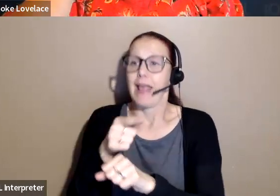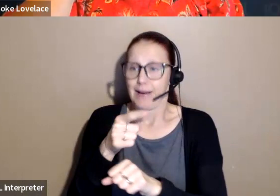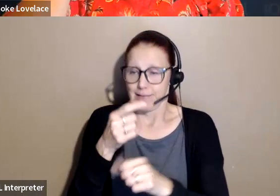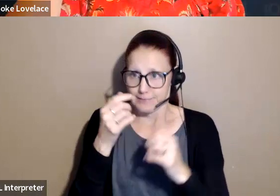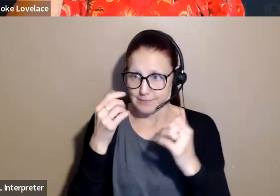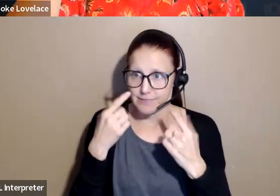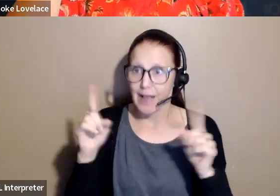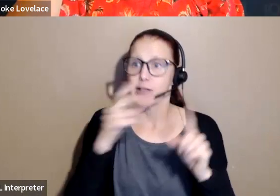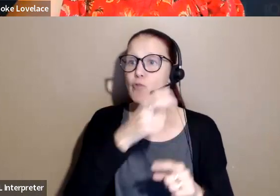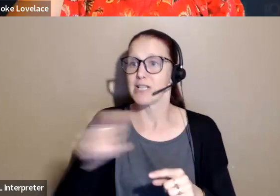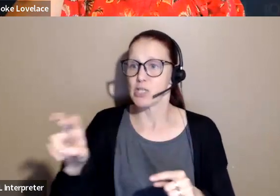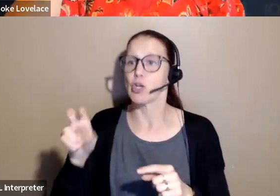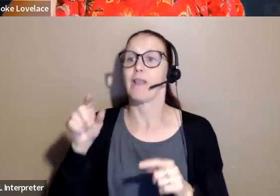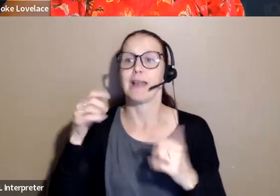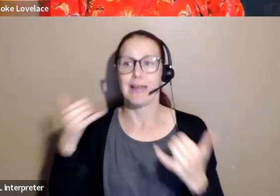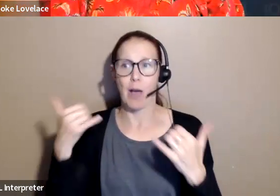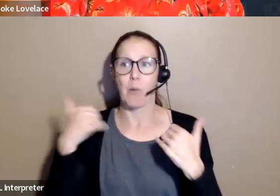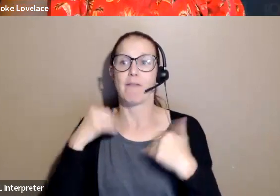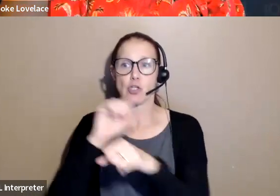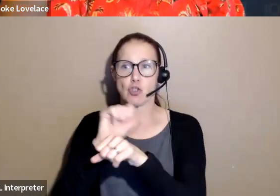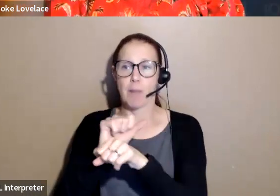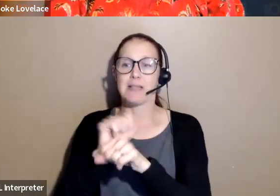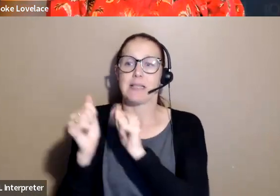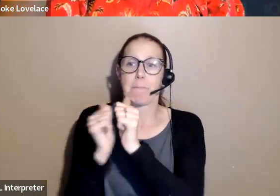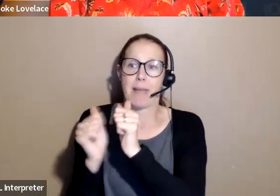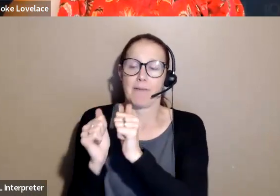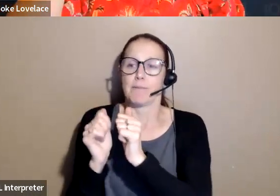So if you're somebody like that, or if you know of somebody